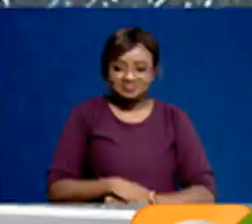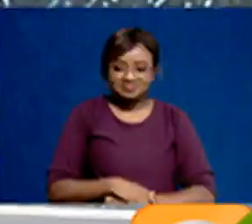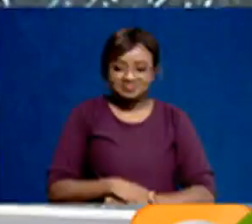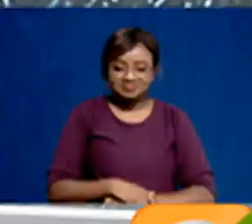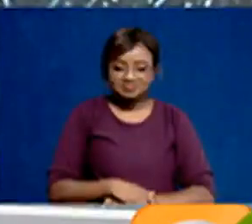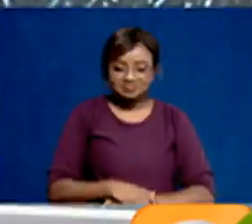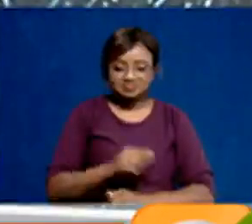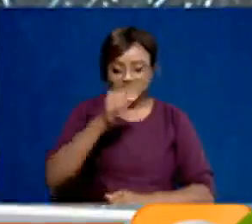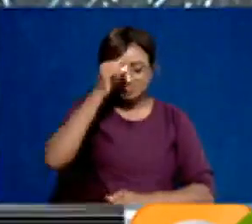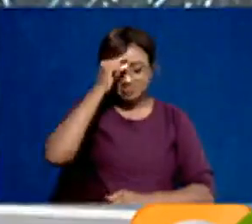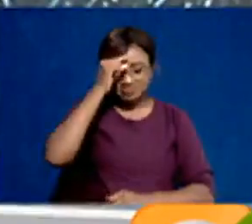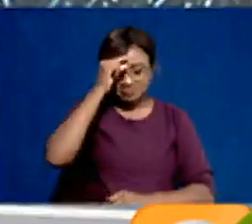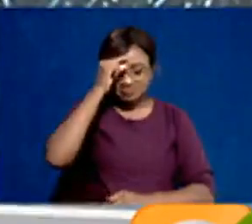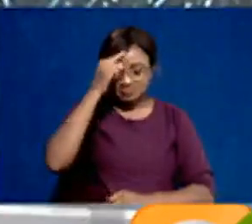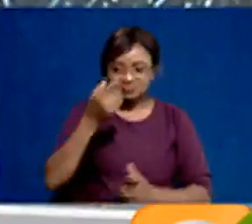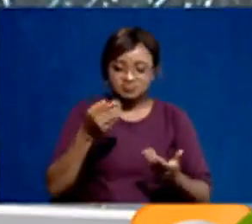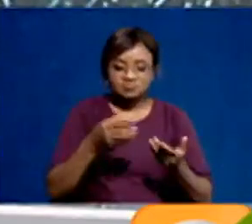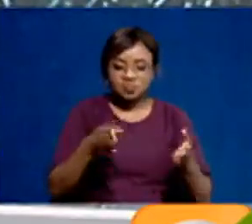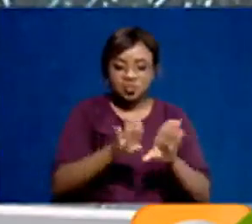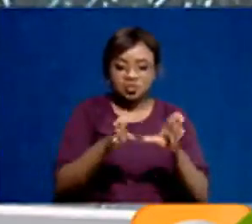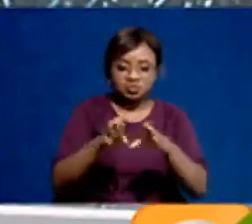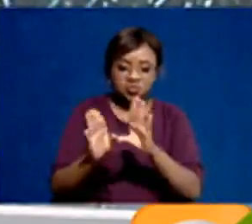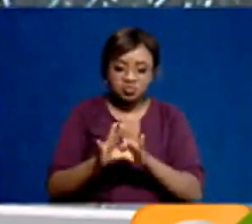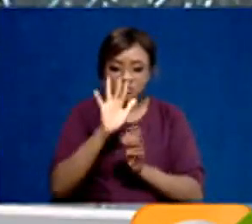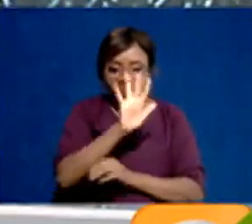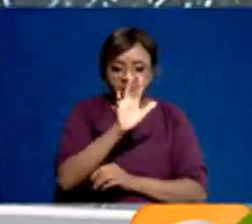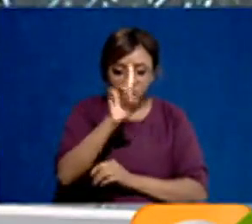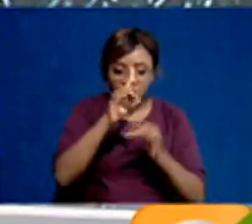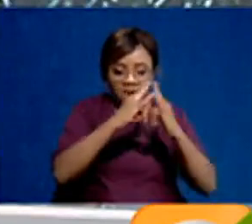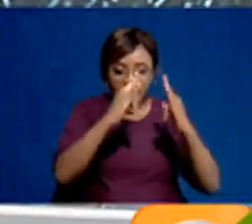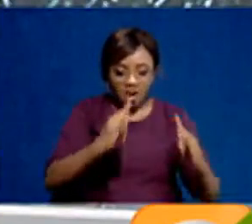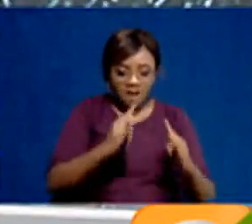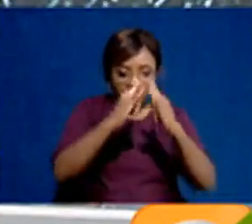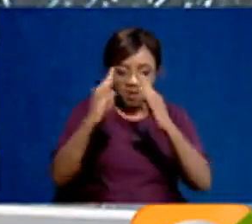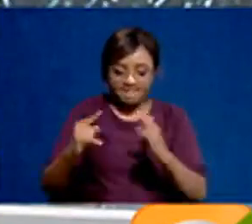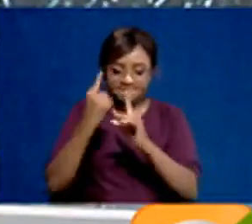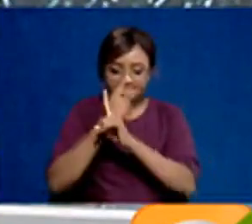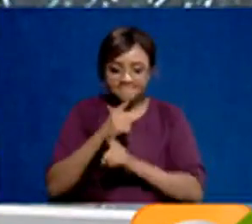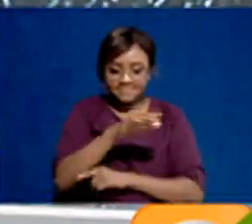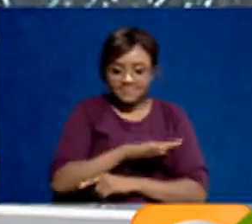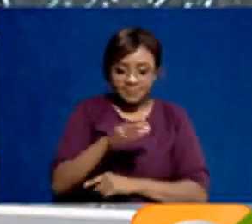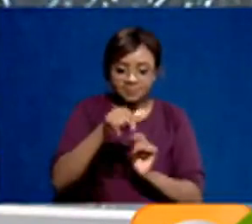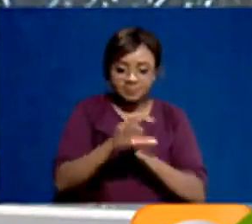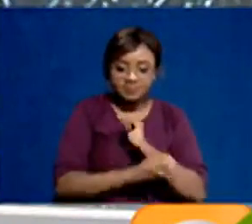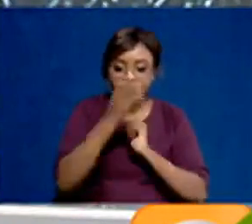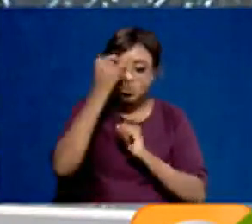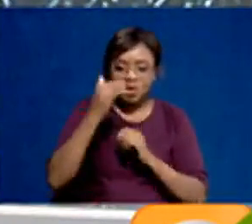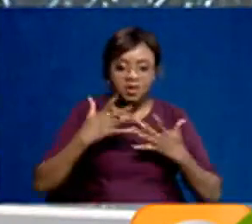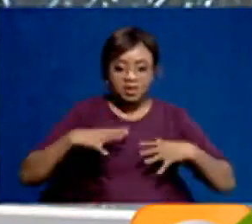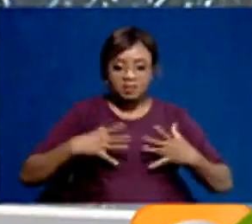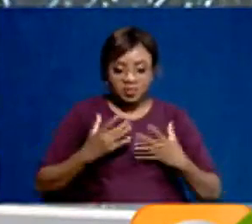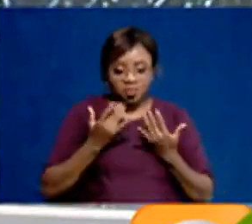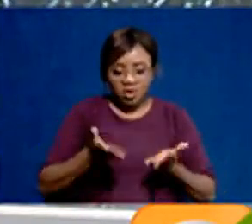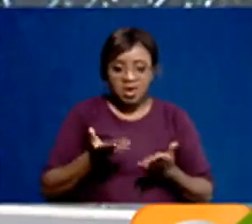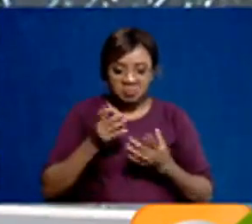Right, now the government has closed down 51 camps across various parts of the country as victims of flooding begin moving back to